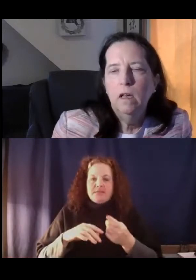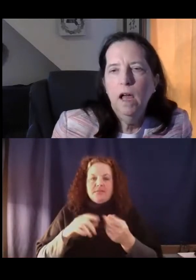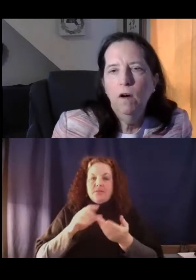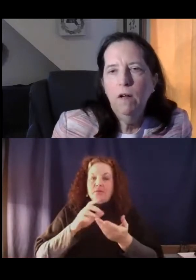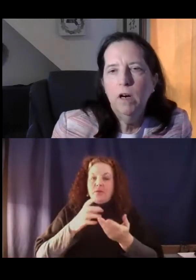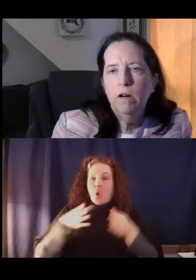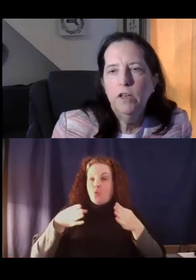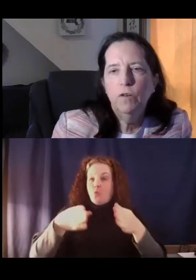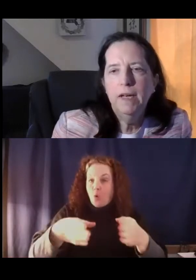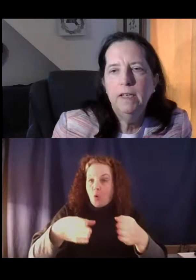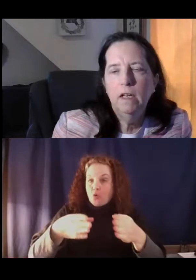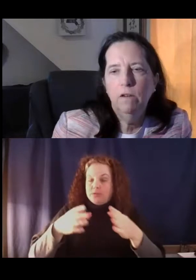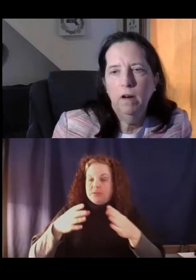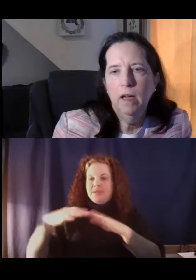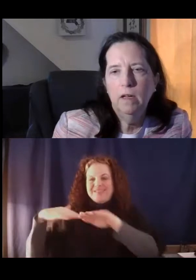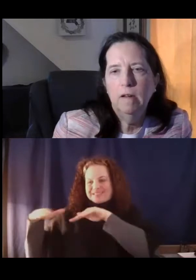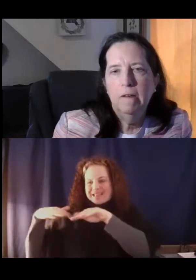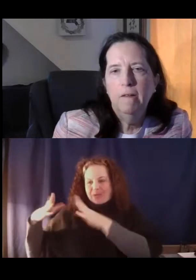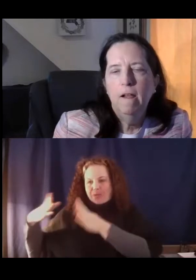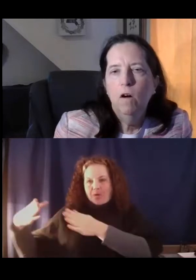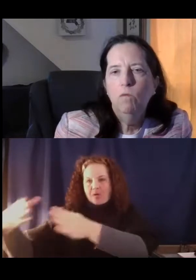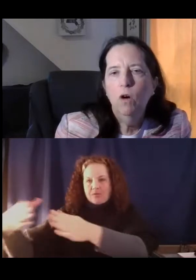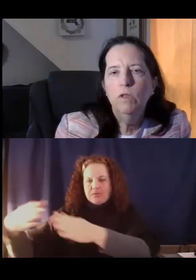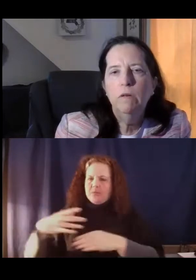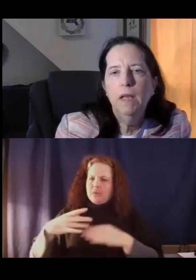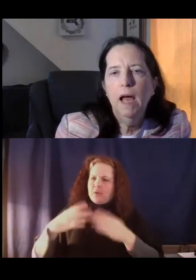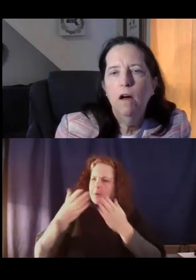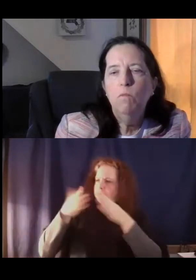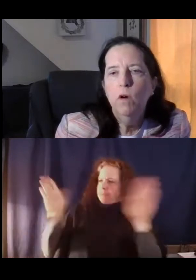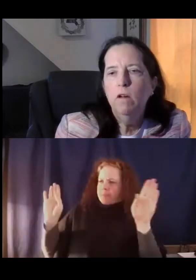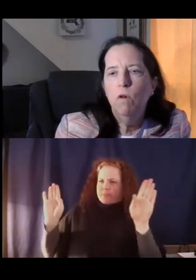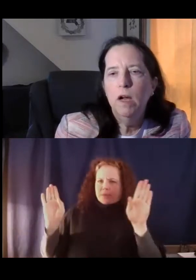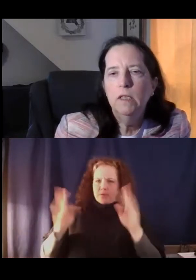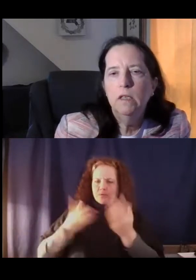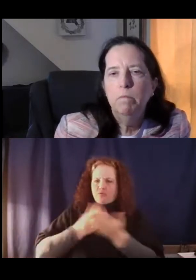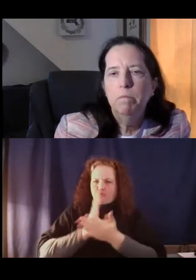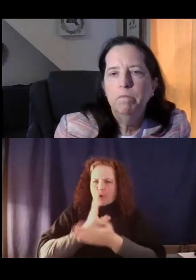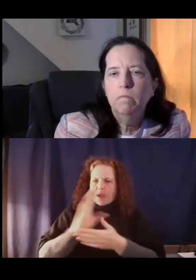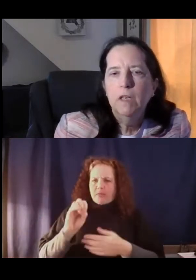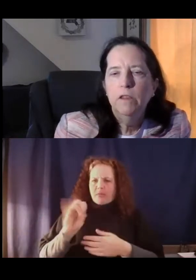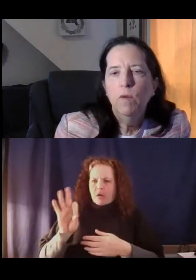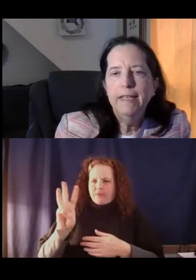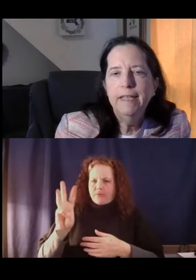right-of-ways. However, they're treated differently. Roads are plowed more than once.